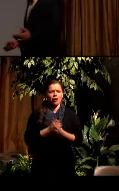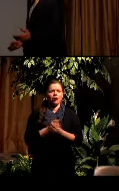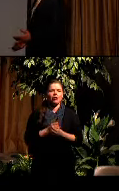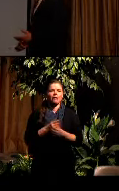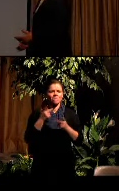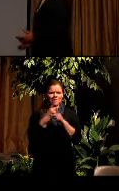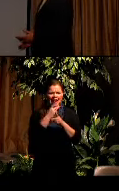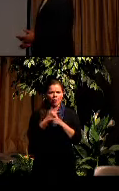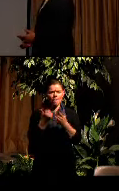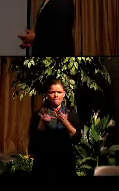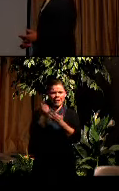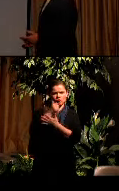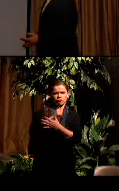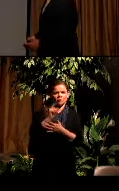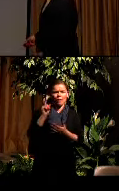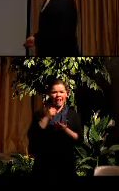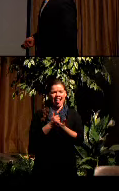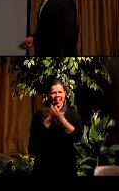threats.